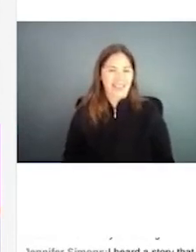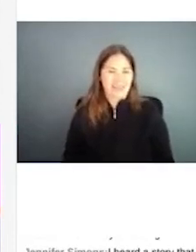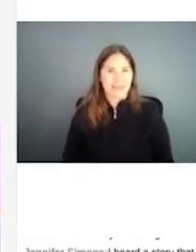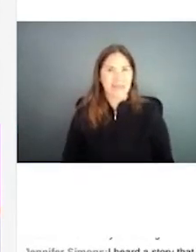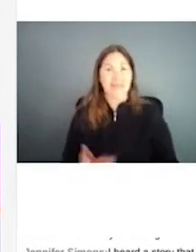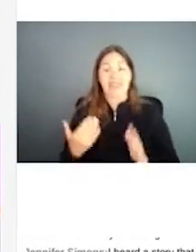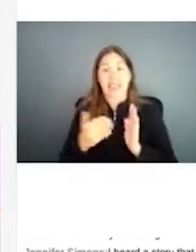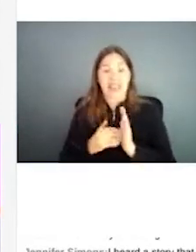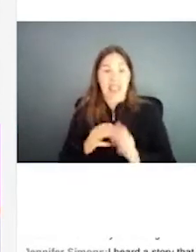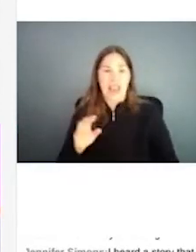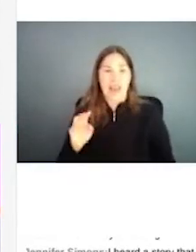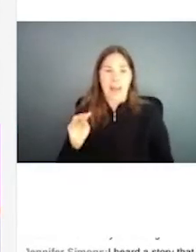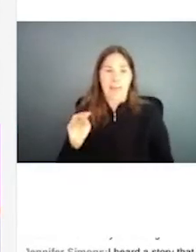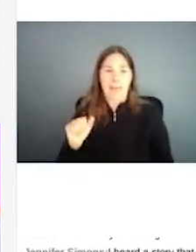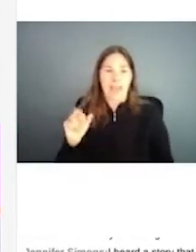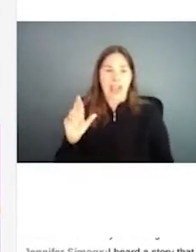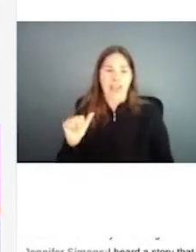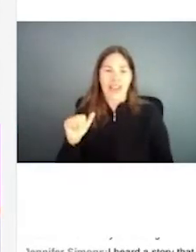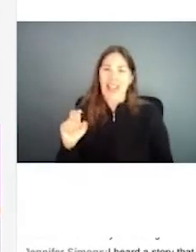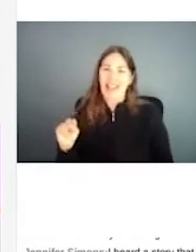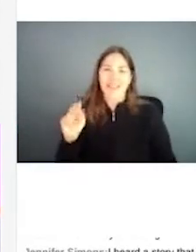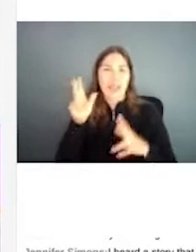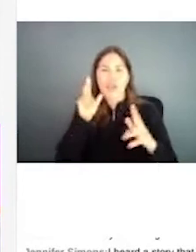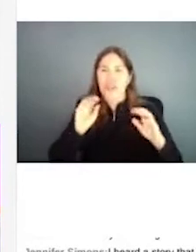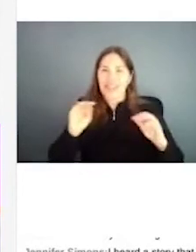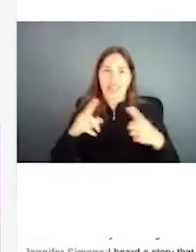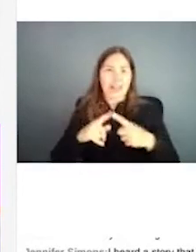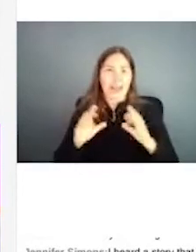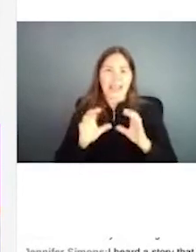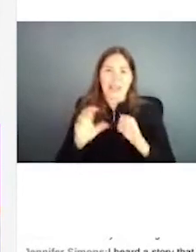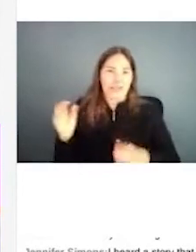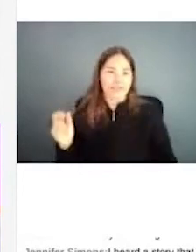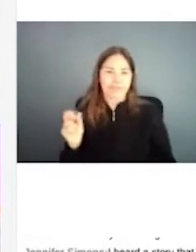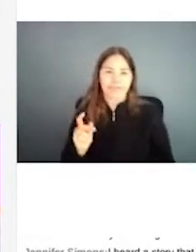again, Marianne, I have not heard anything about the credentials returning.